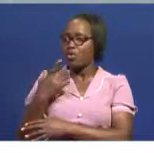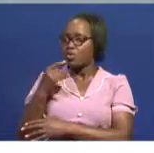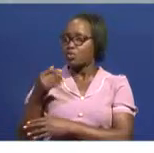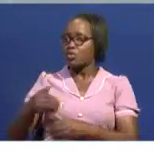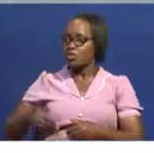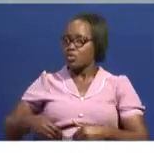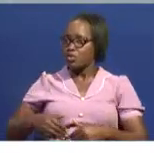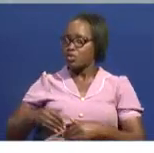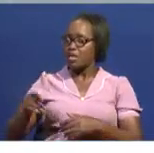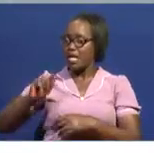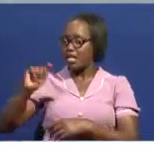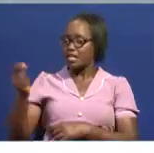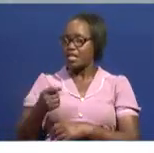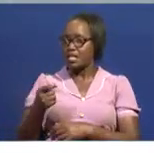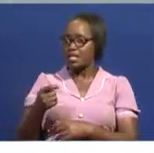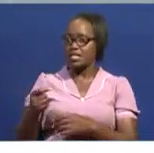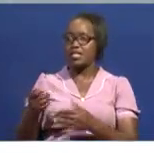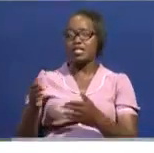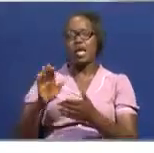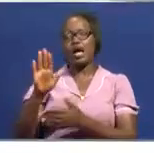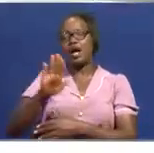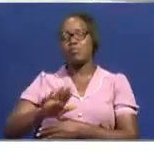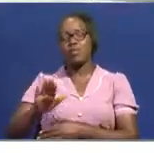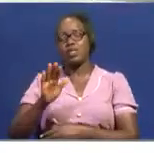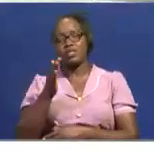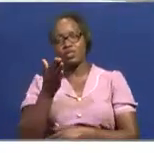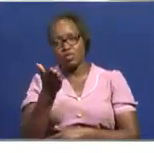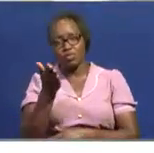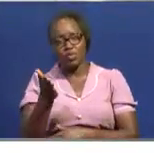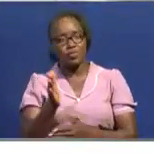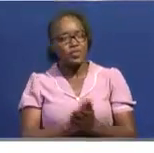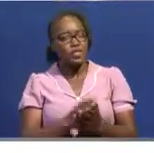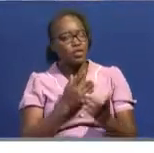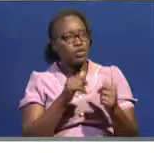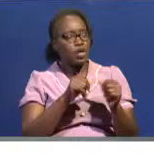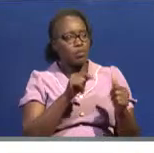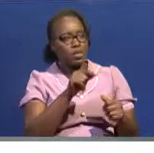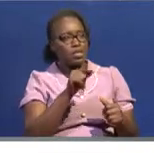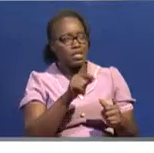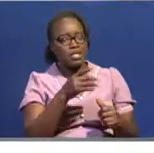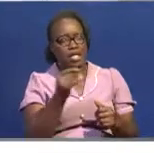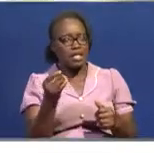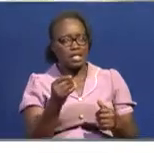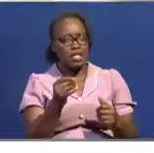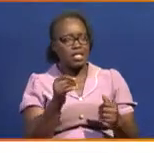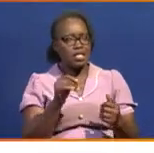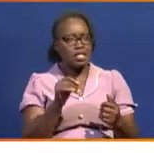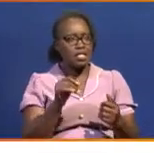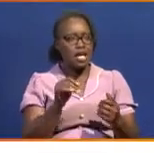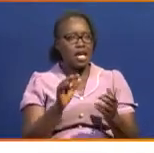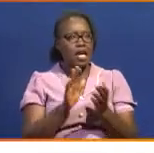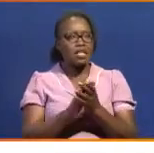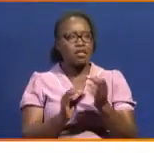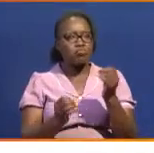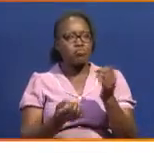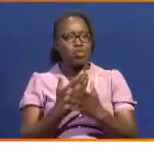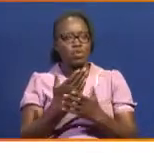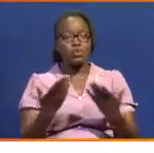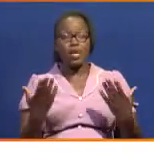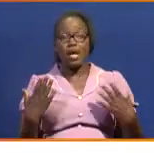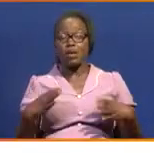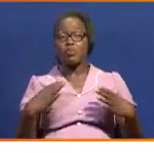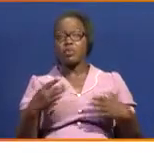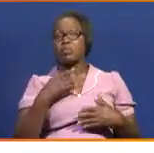the Junior Tennis Initiative is the place to be. Well, let's talk about this, Rose, and This initiative, and one of the things that a lot of people